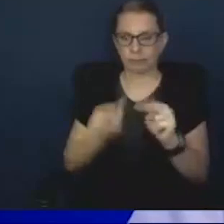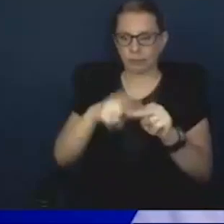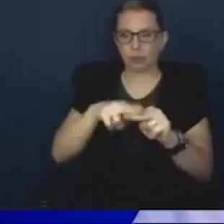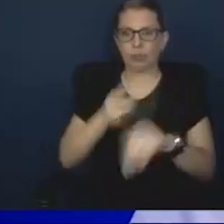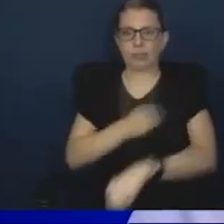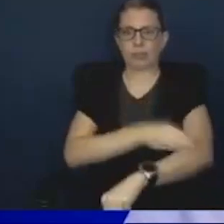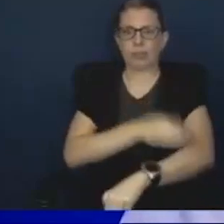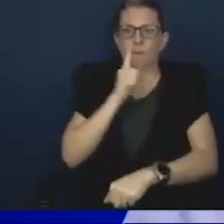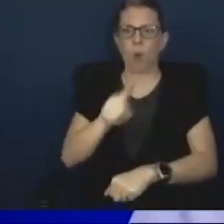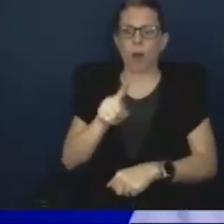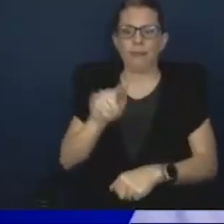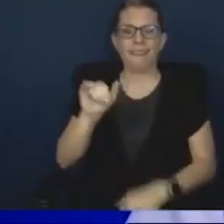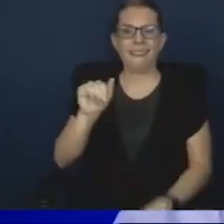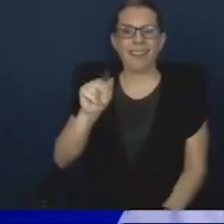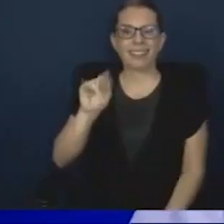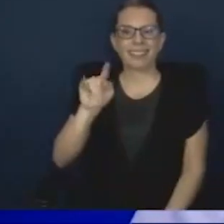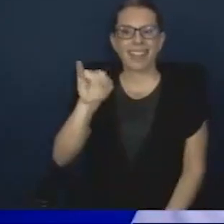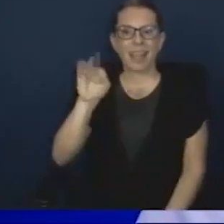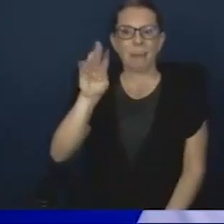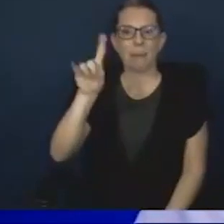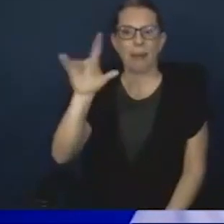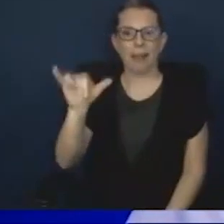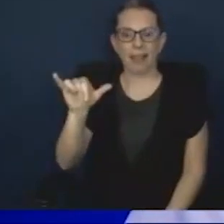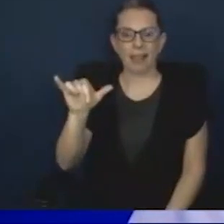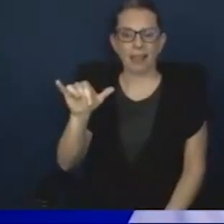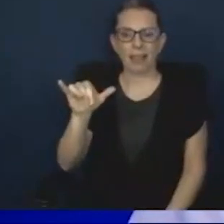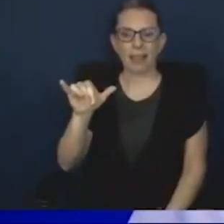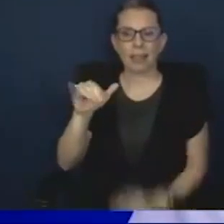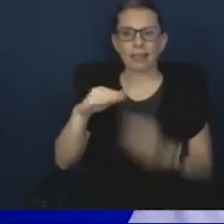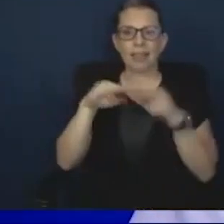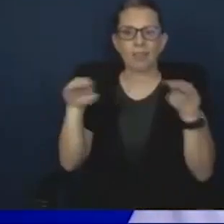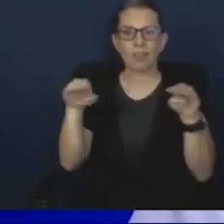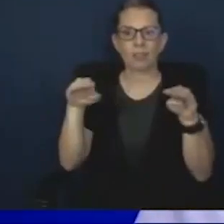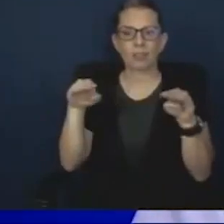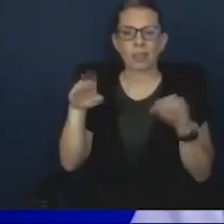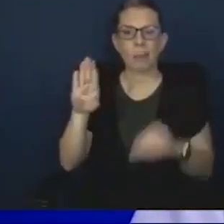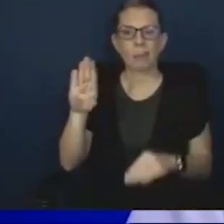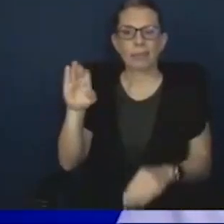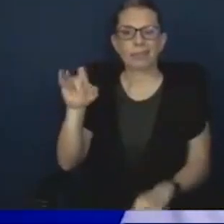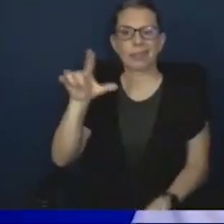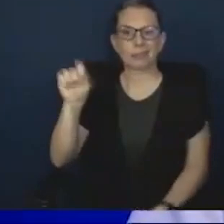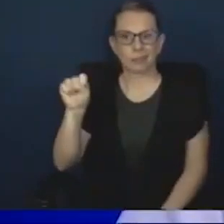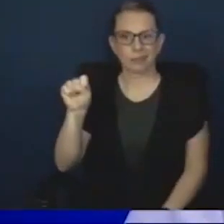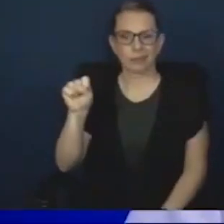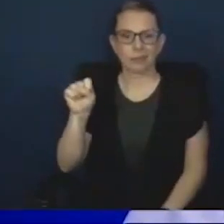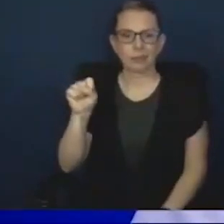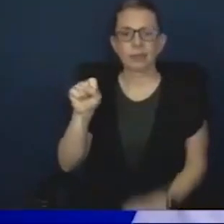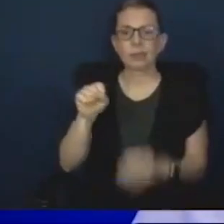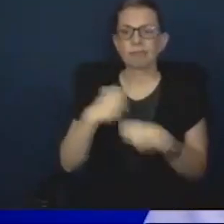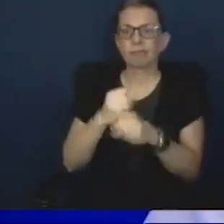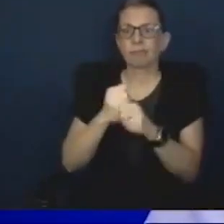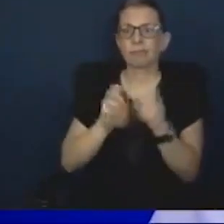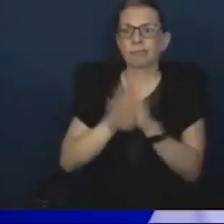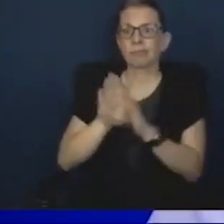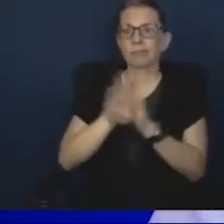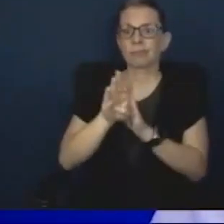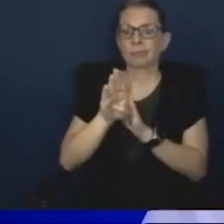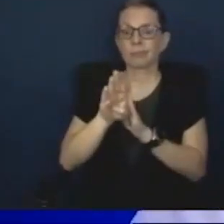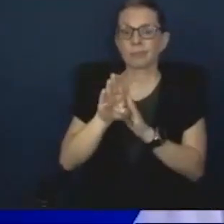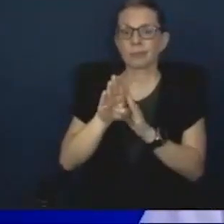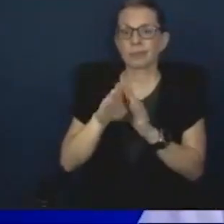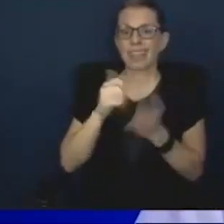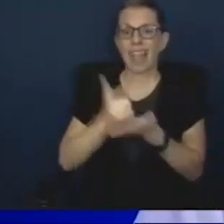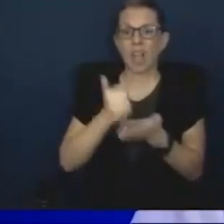in the diversity of those B cells and those antibodies to create those antibodies to help deal with those new variants that do